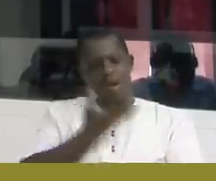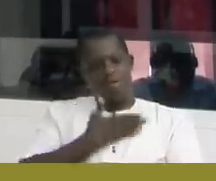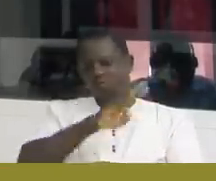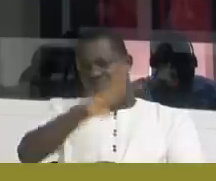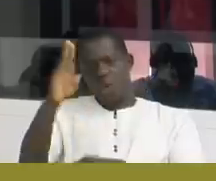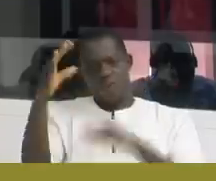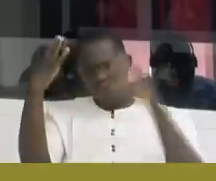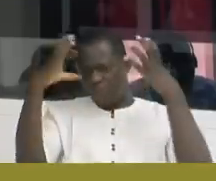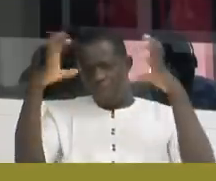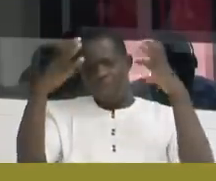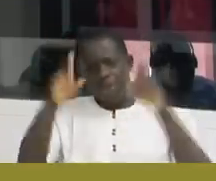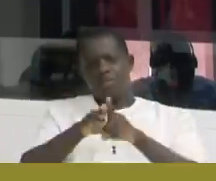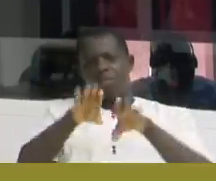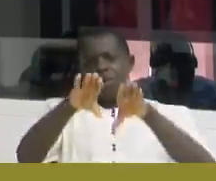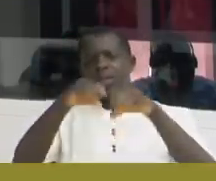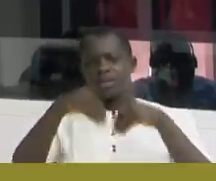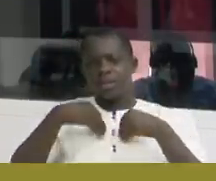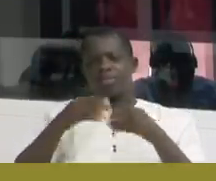it. But